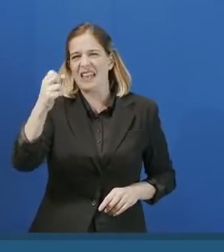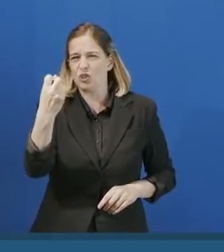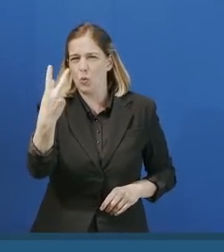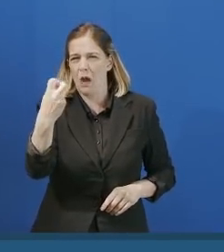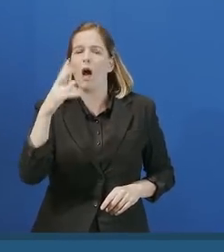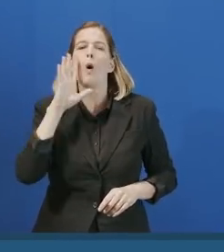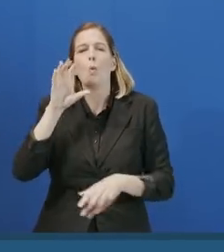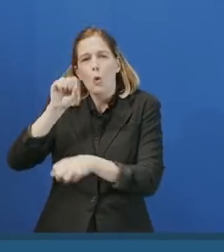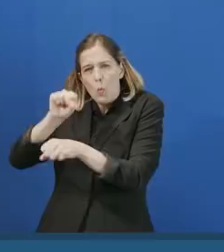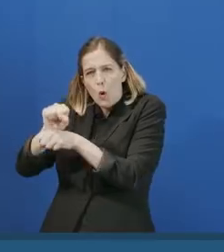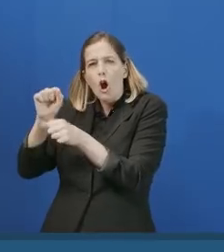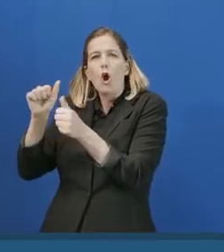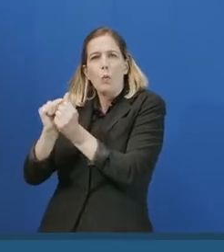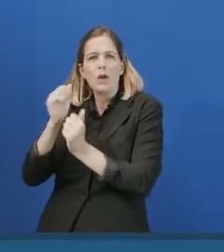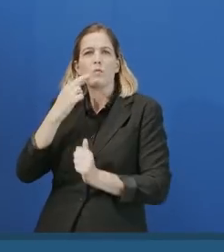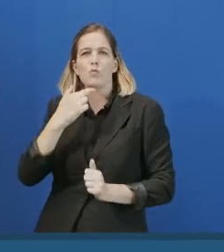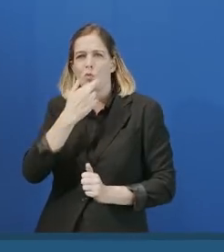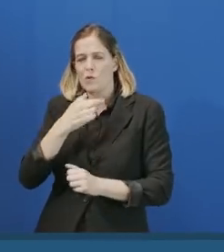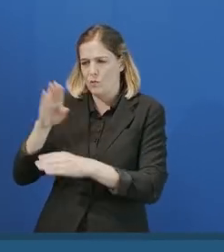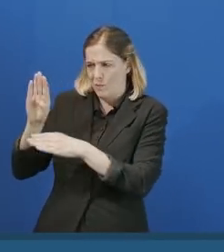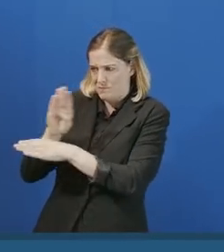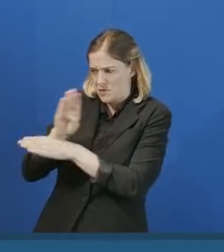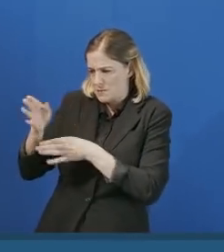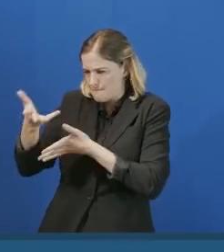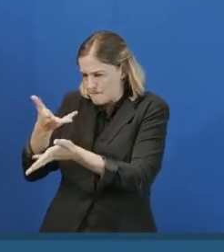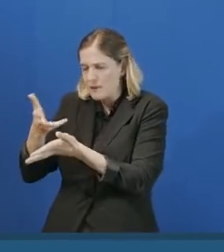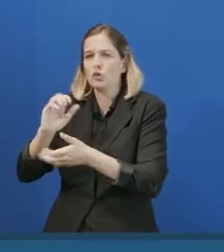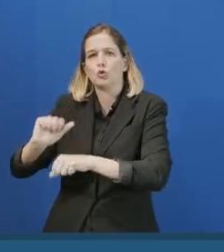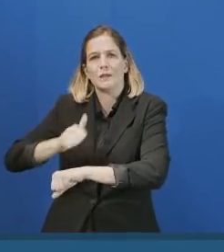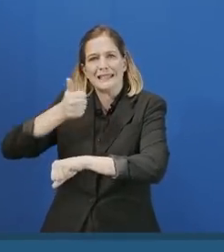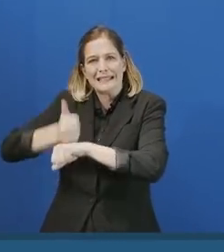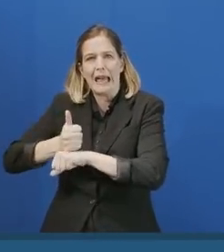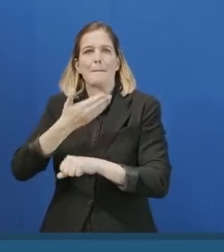have best practices going forward.